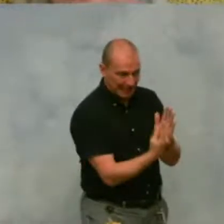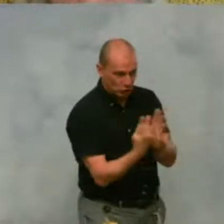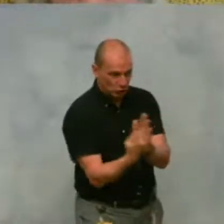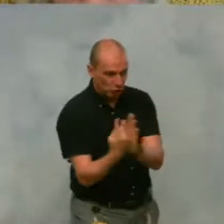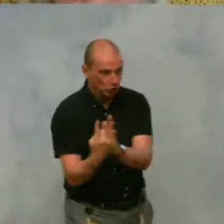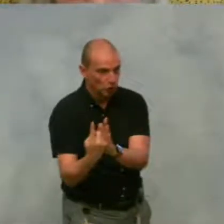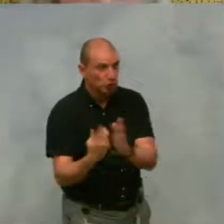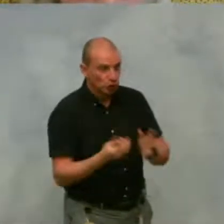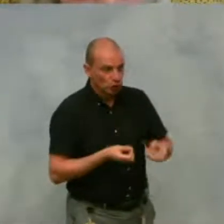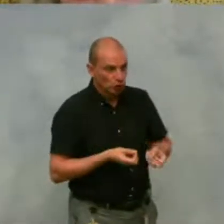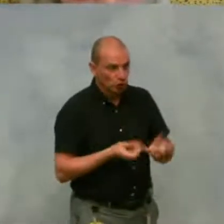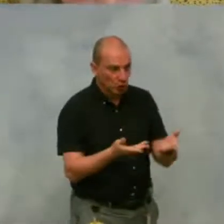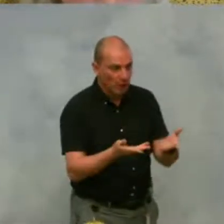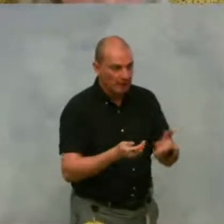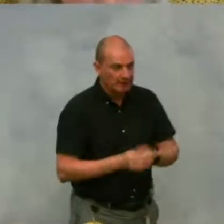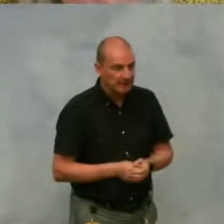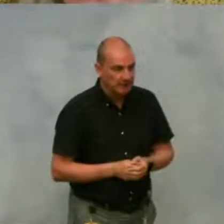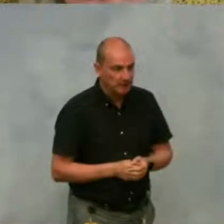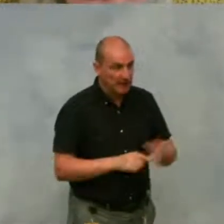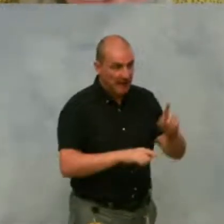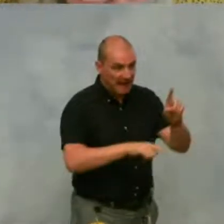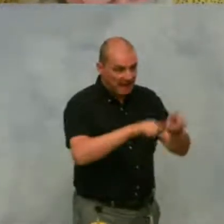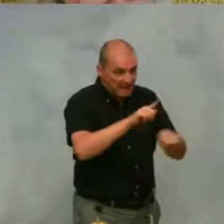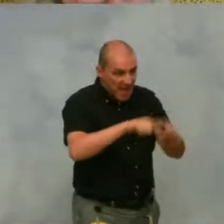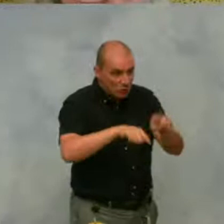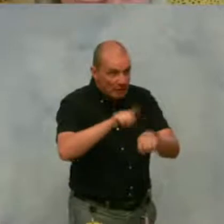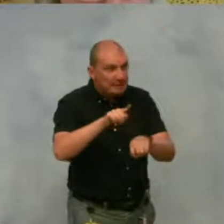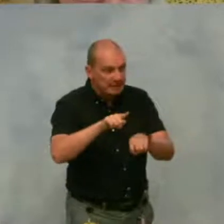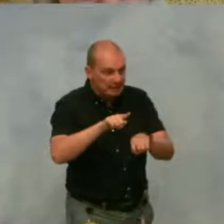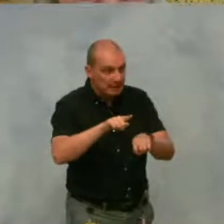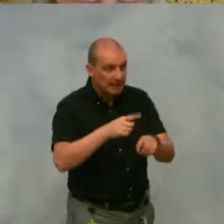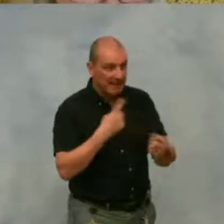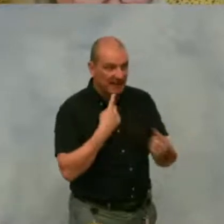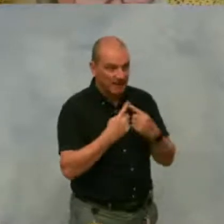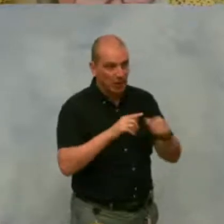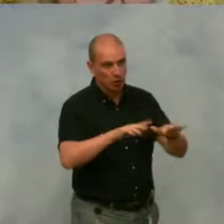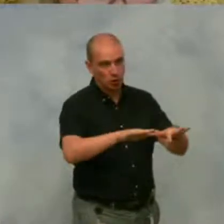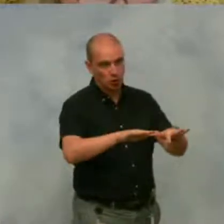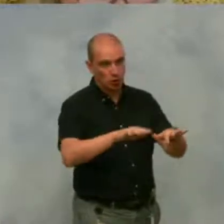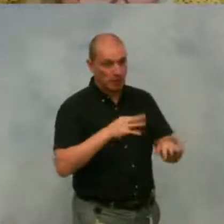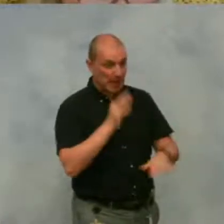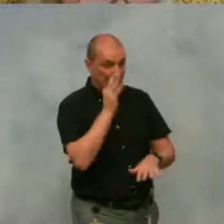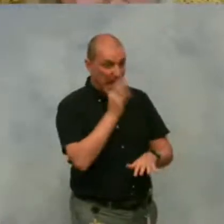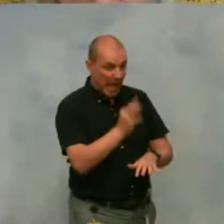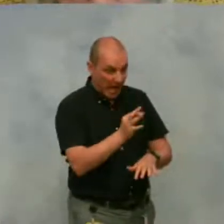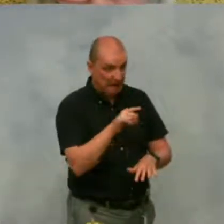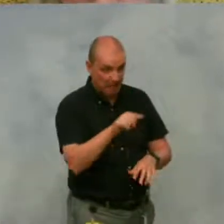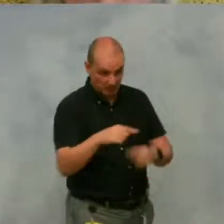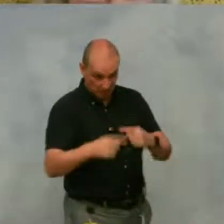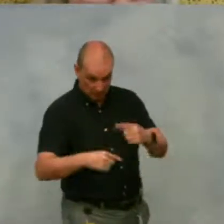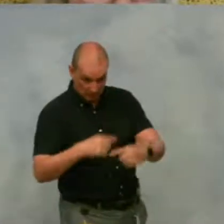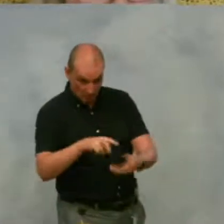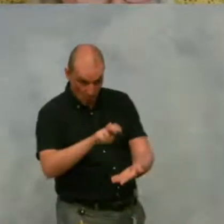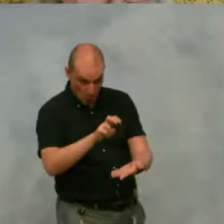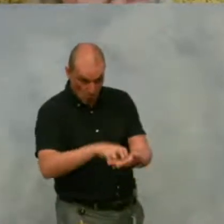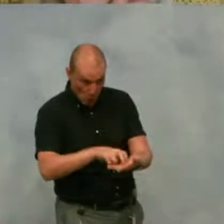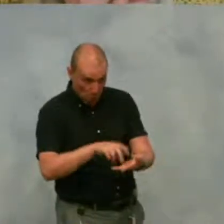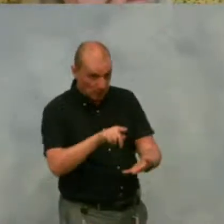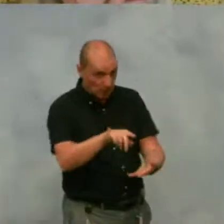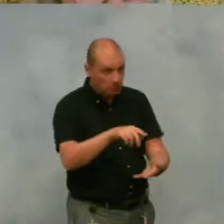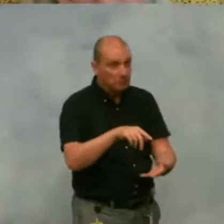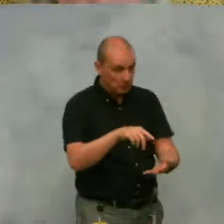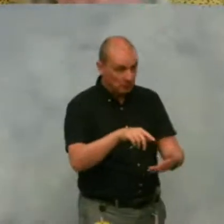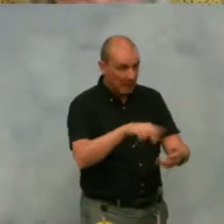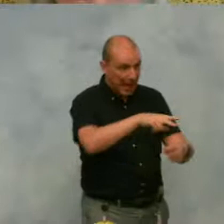any variances have explanations provided there. So again, we're asking that positions noted and the budget variants that are included within the appendix